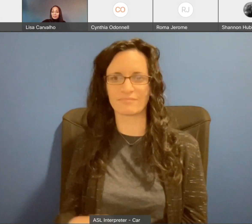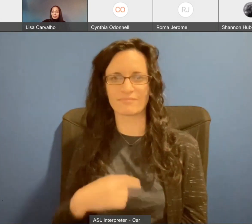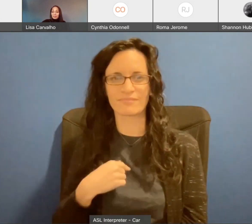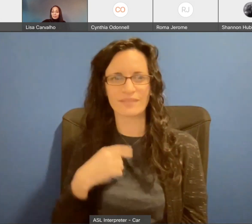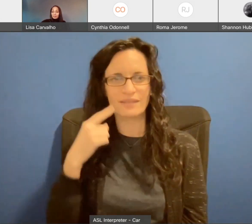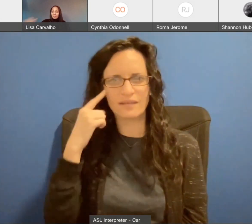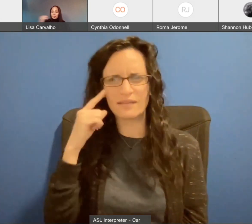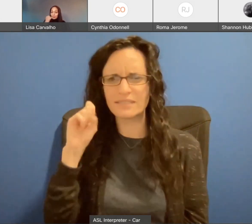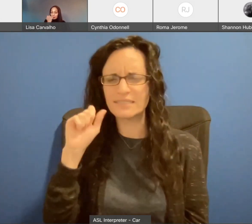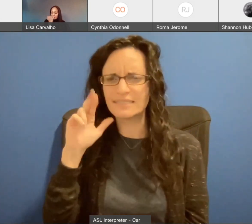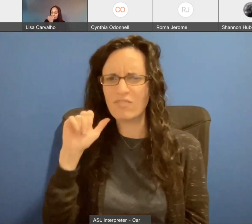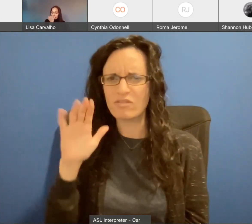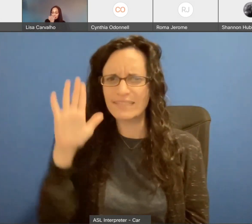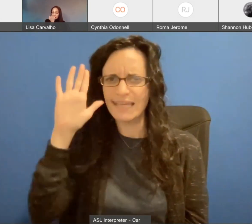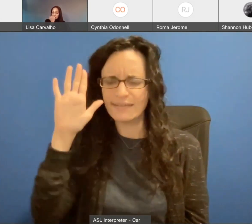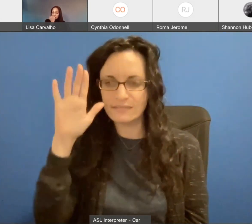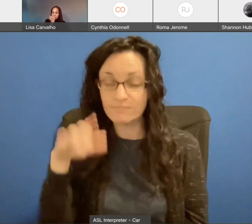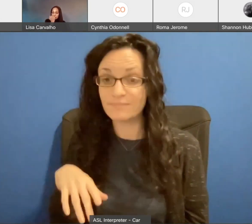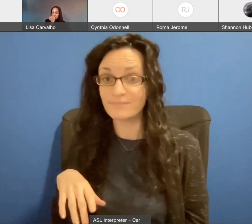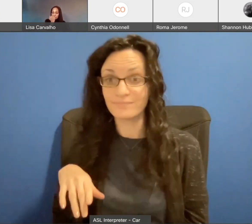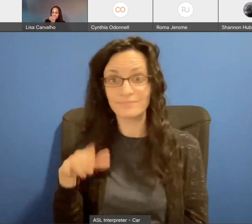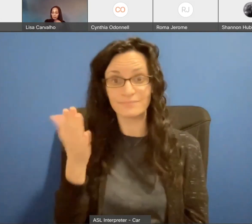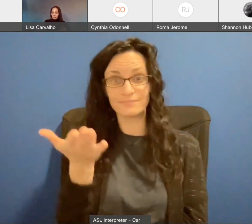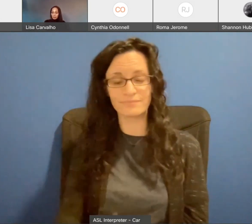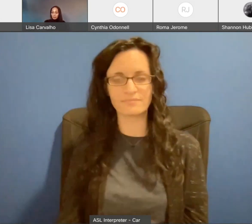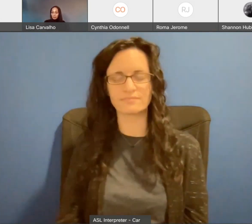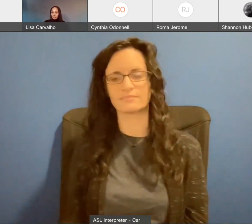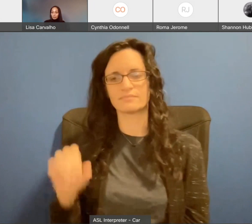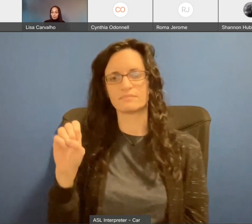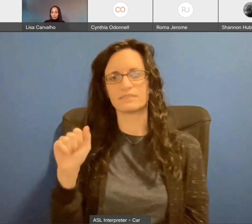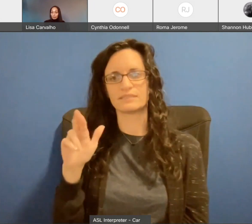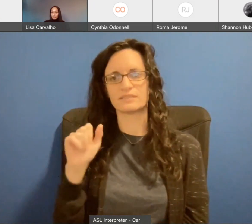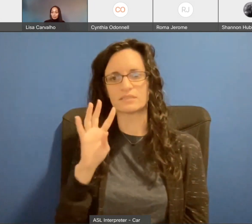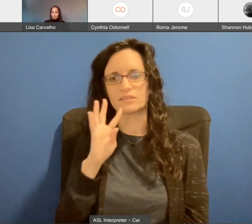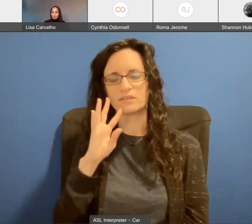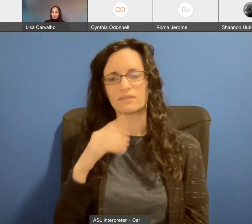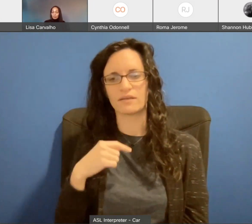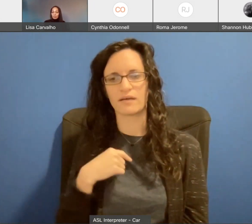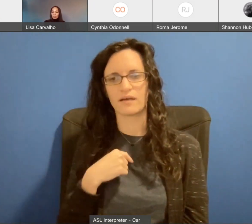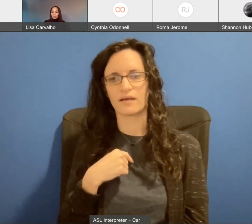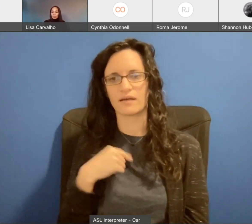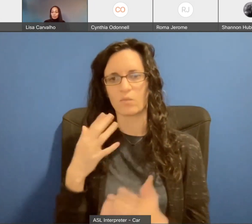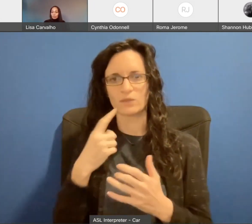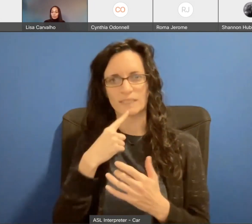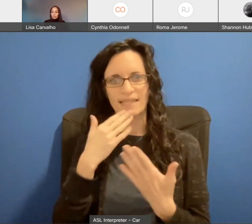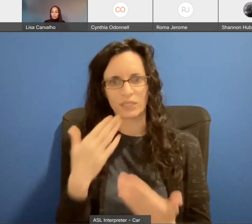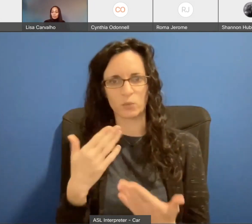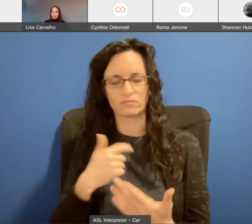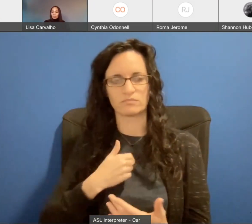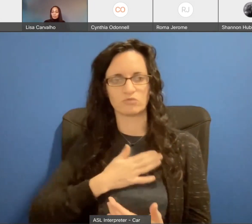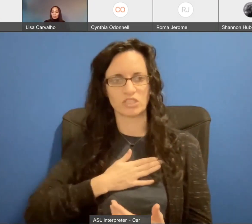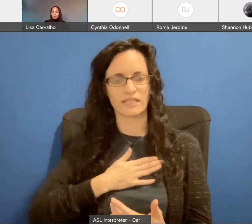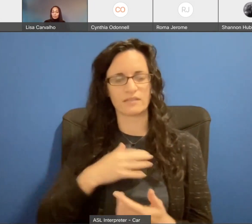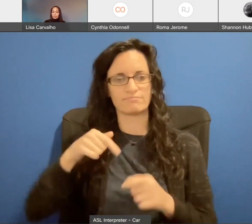might be raising her hand. Oh, great. Sarah, yeah. Yeah, so I want to say thank you. I do appreciate